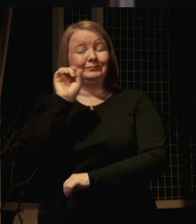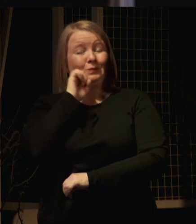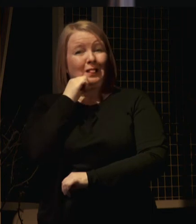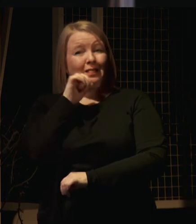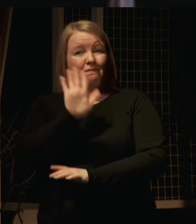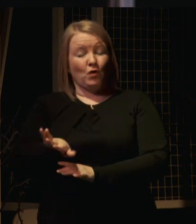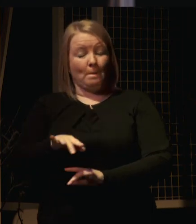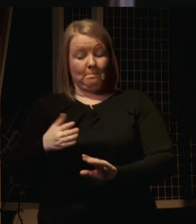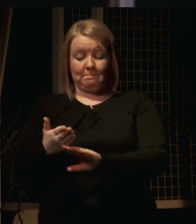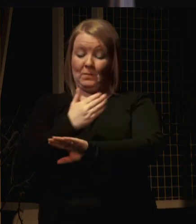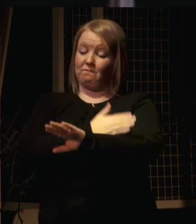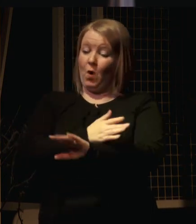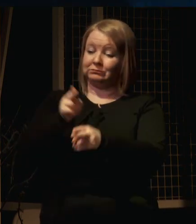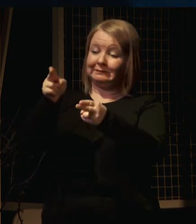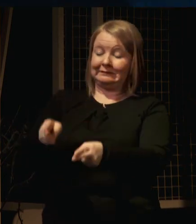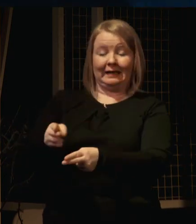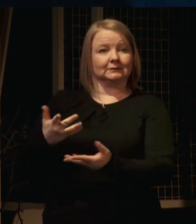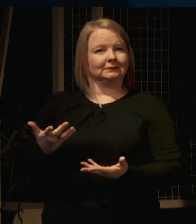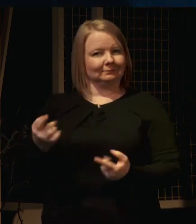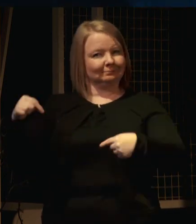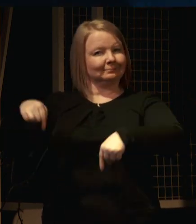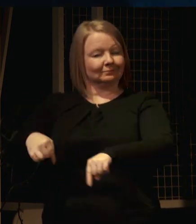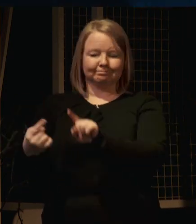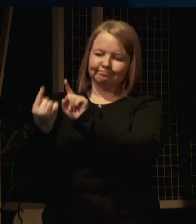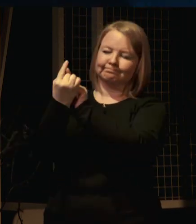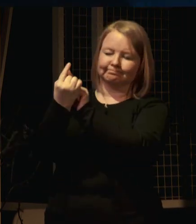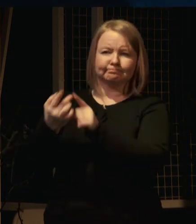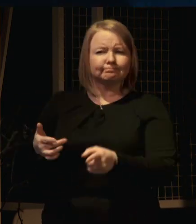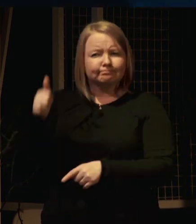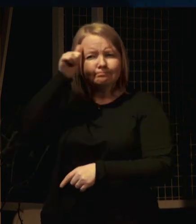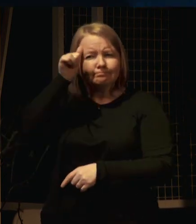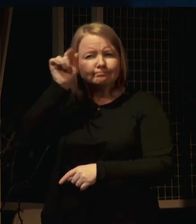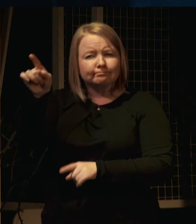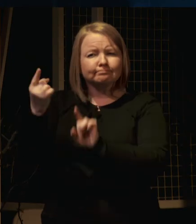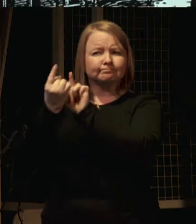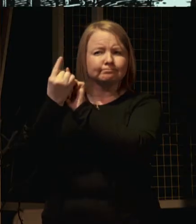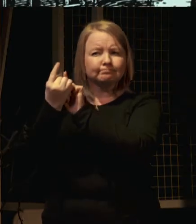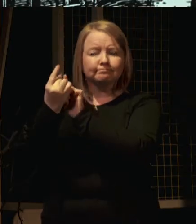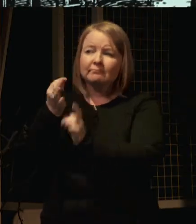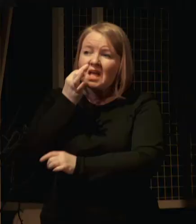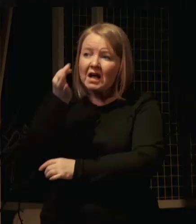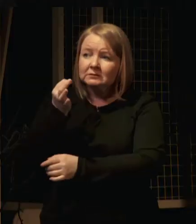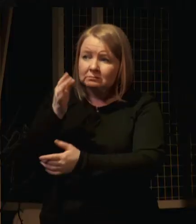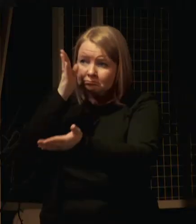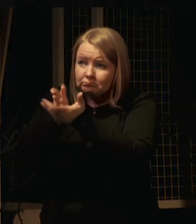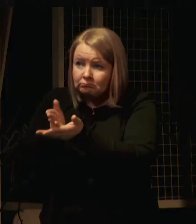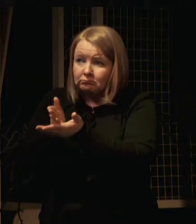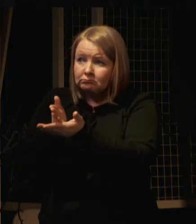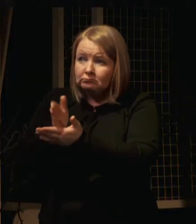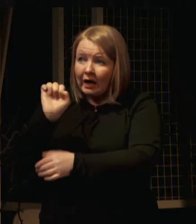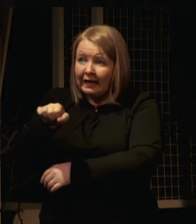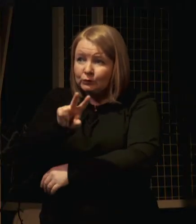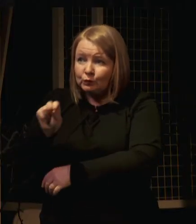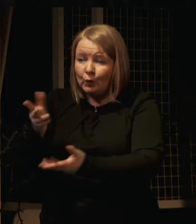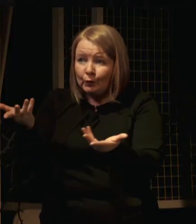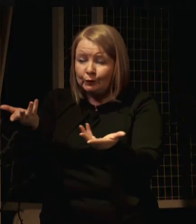just before William was executed. Came up to speak to William because, of course, they wanted to know and to ask him, will you just tell us if you are or you are not Jack